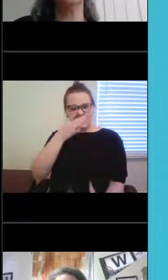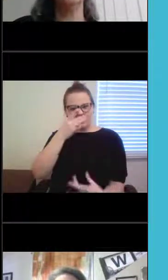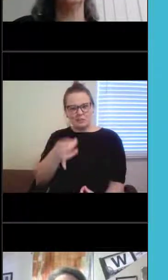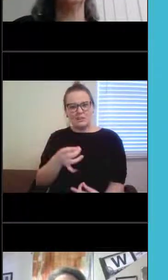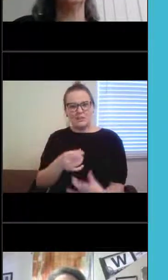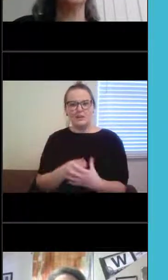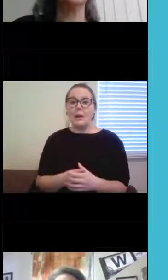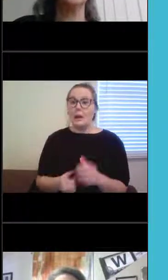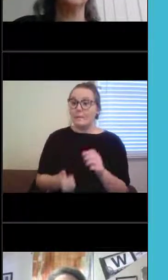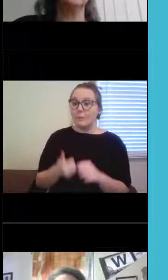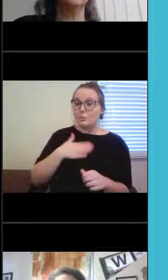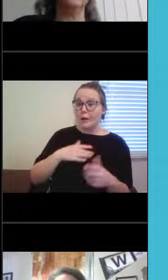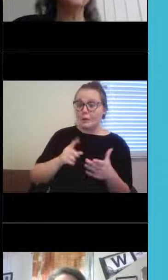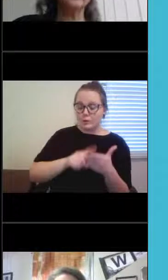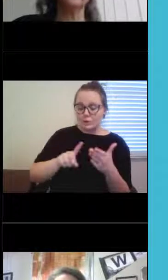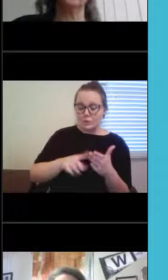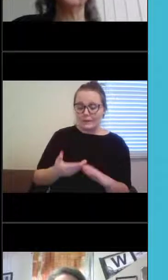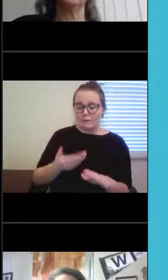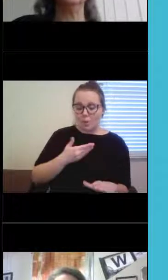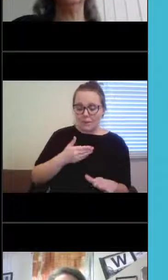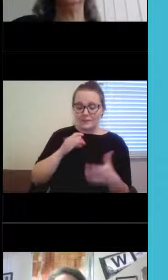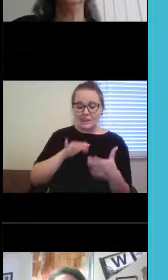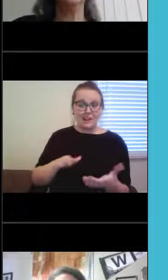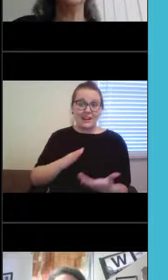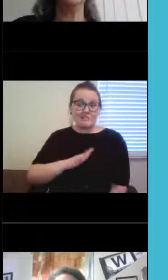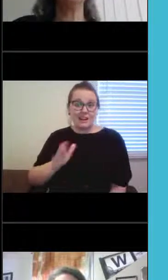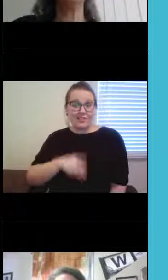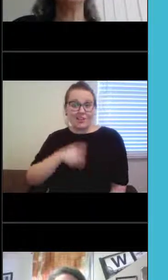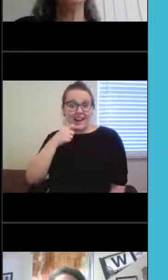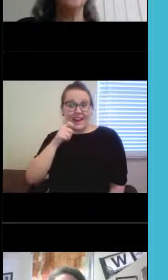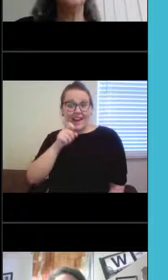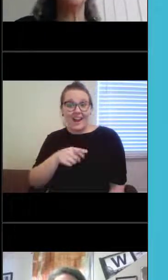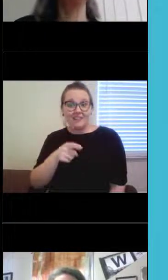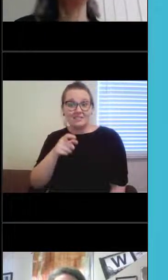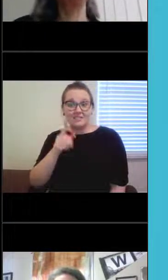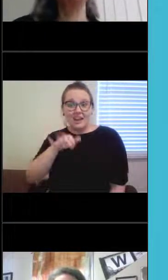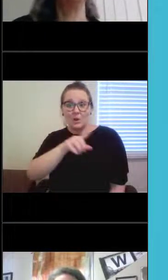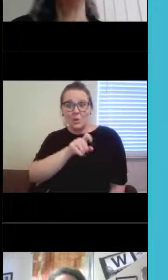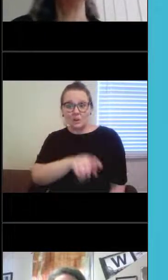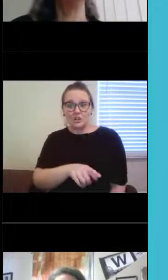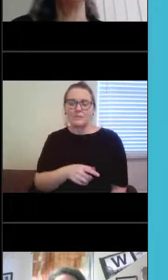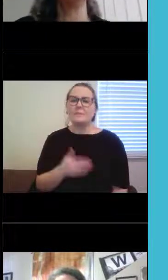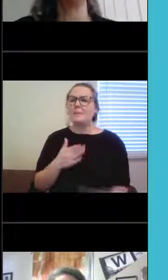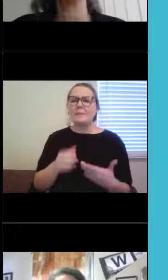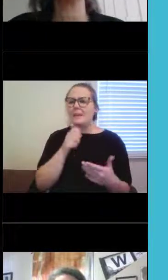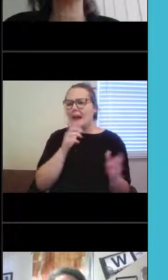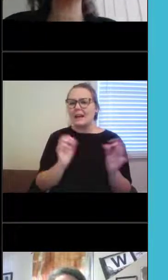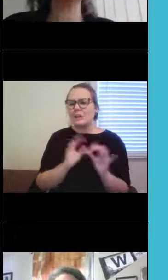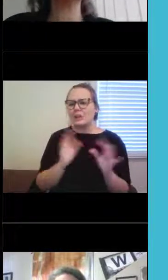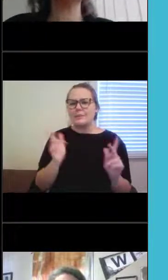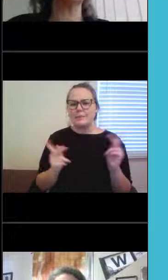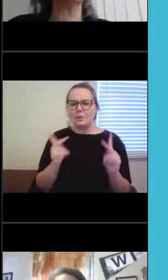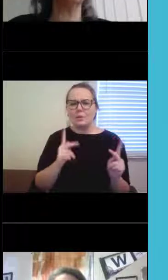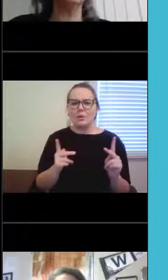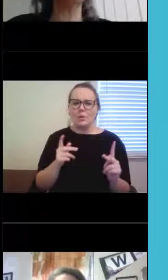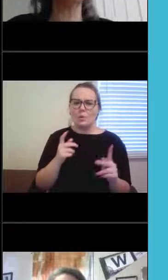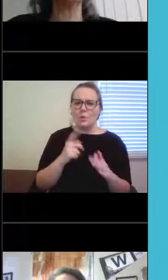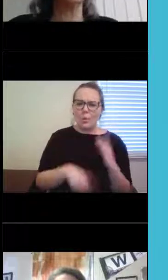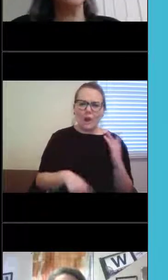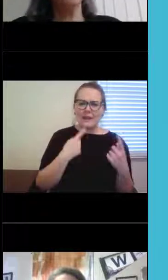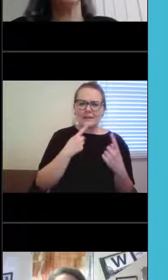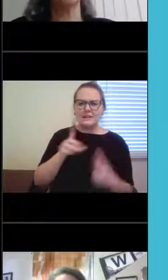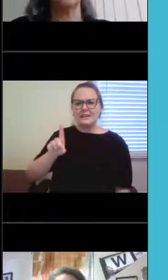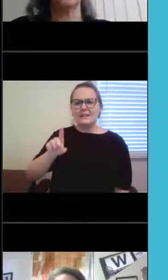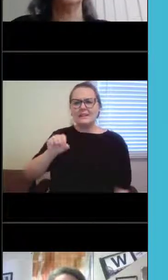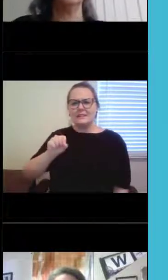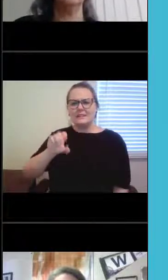most of my research before this study, I didn't even ask that question. Maybe not as clear to people, you know, necessarily what a disclosure was or